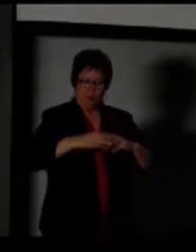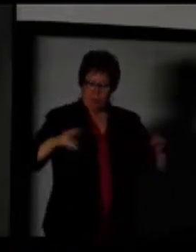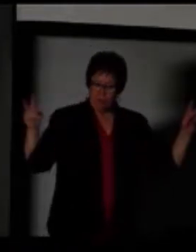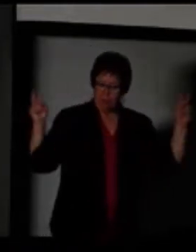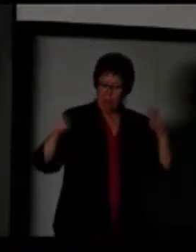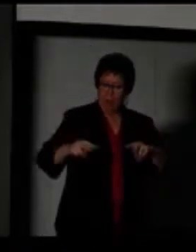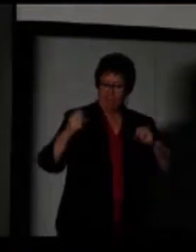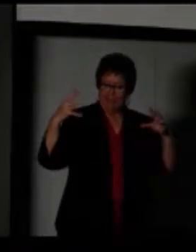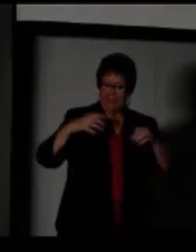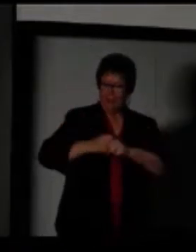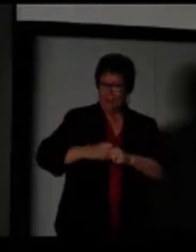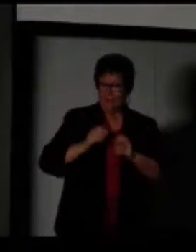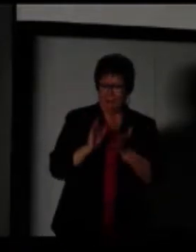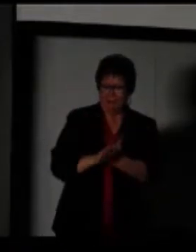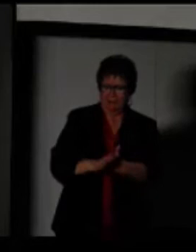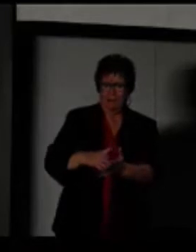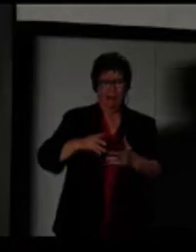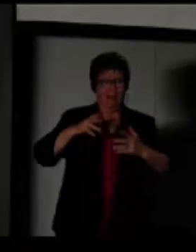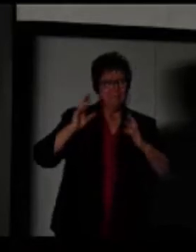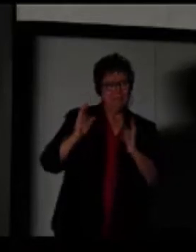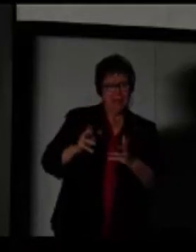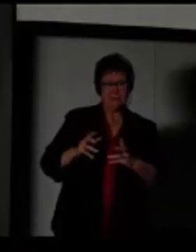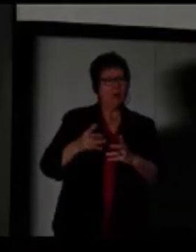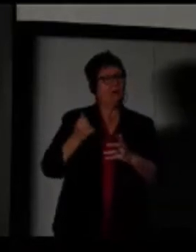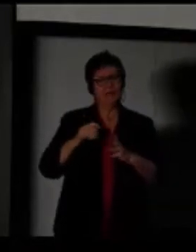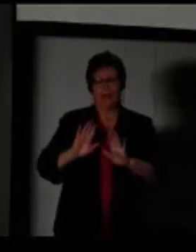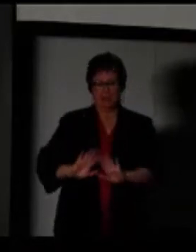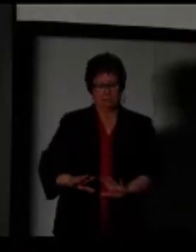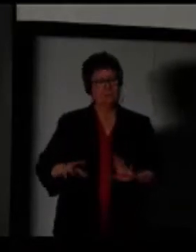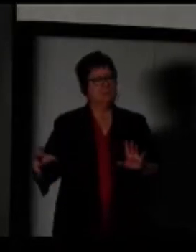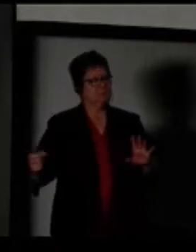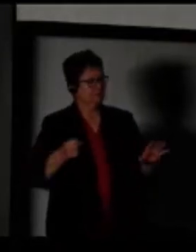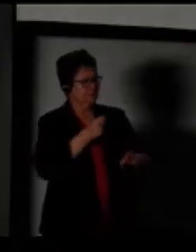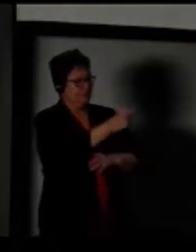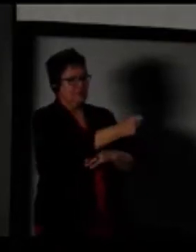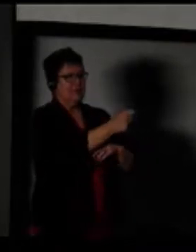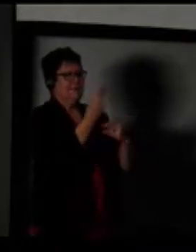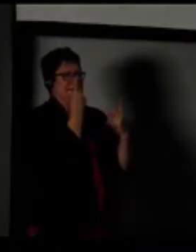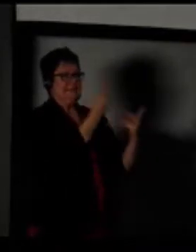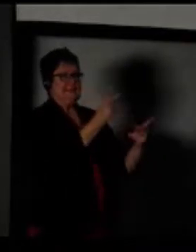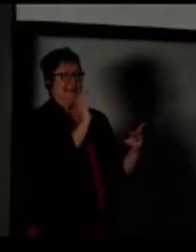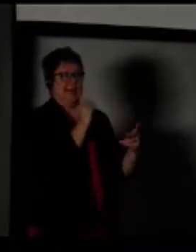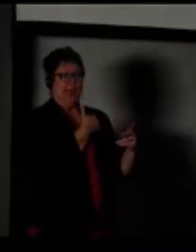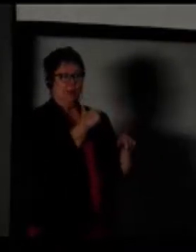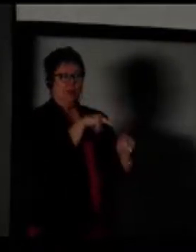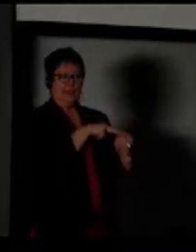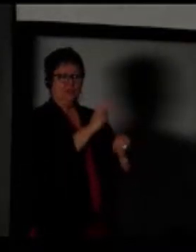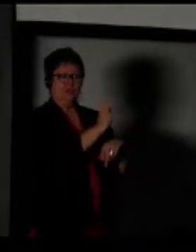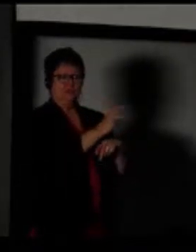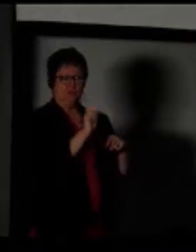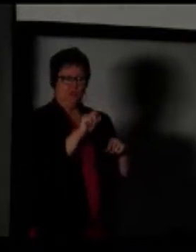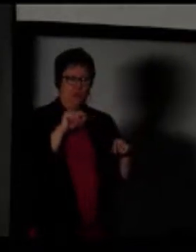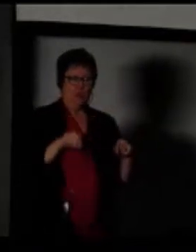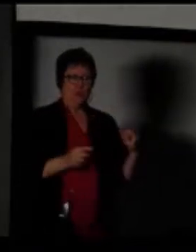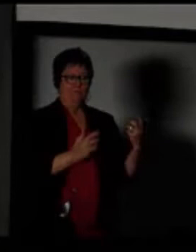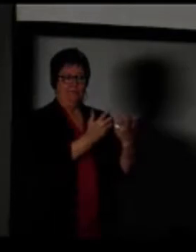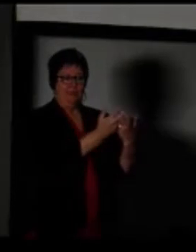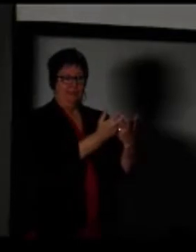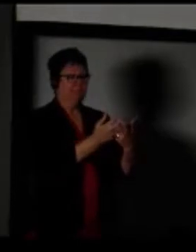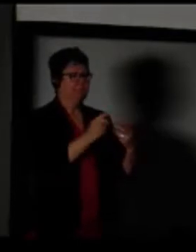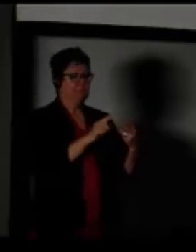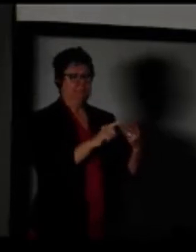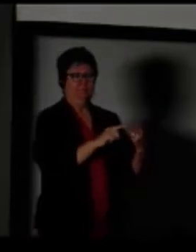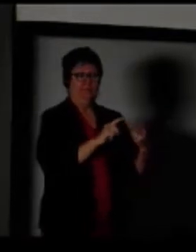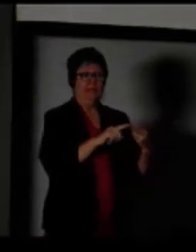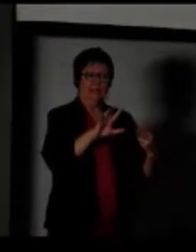museum to find out about our nation's history and where they fit. We also had